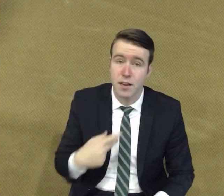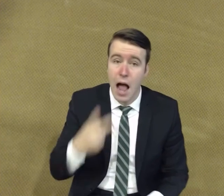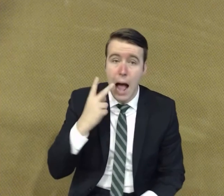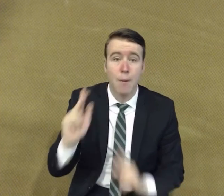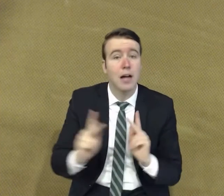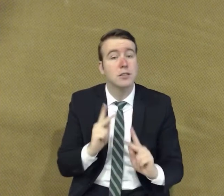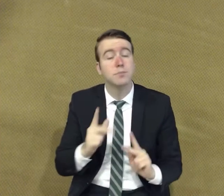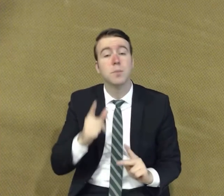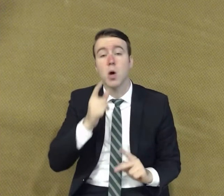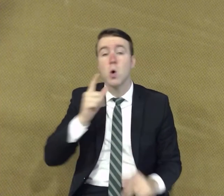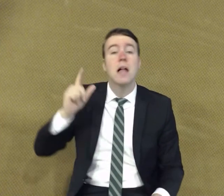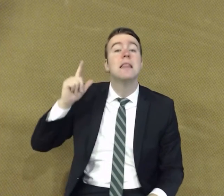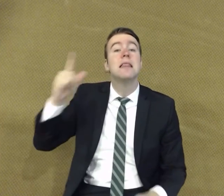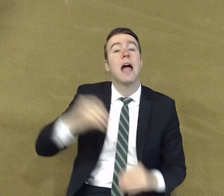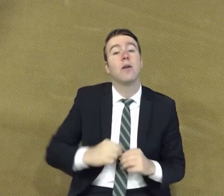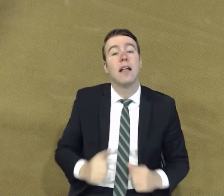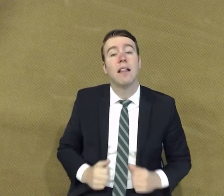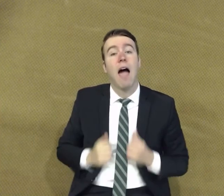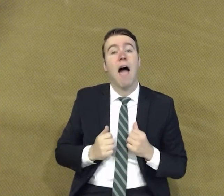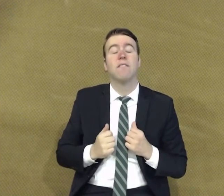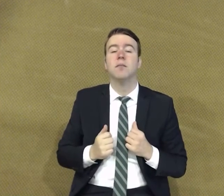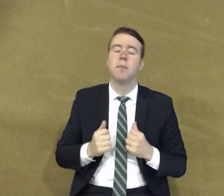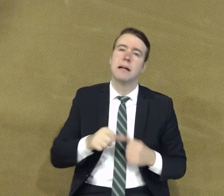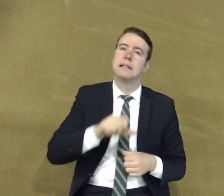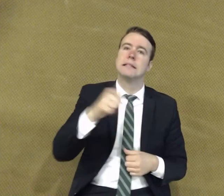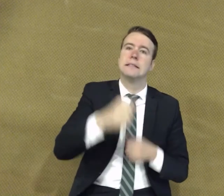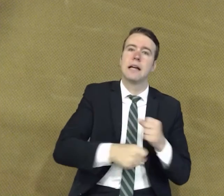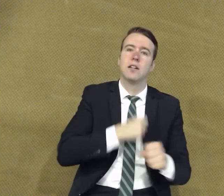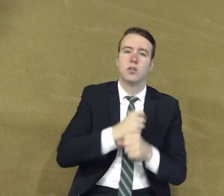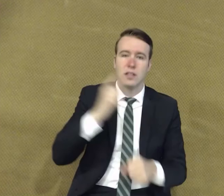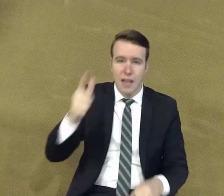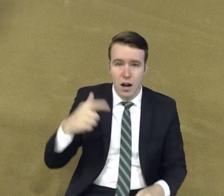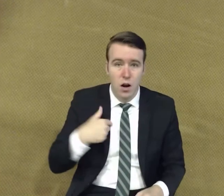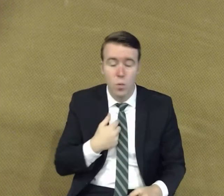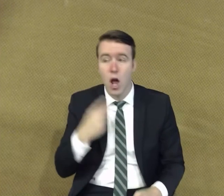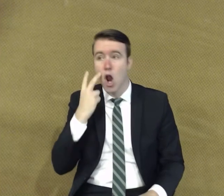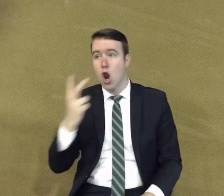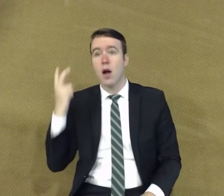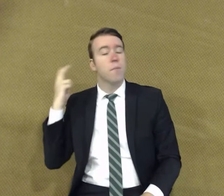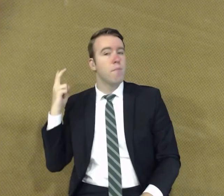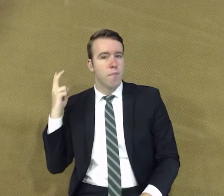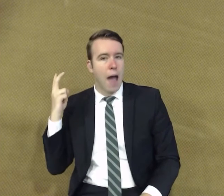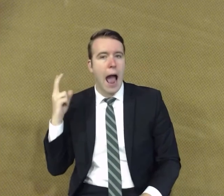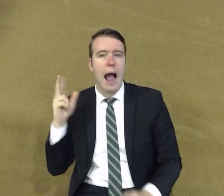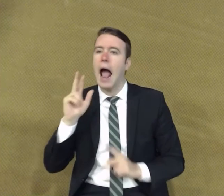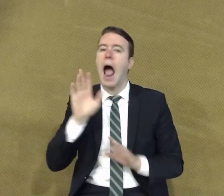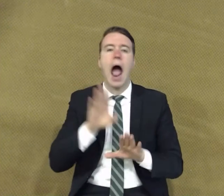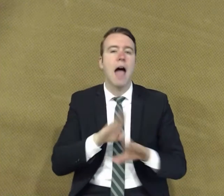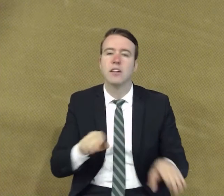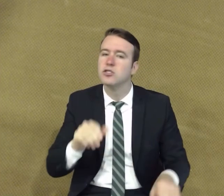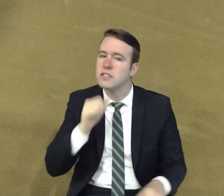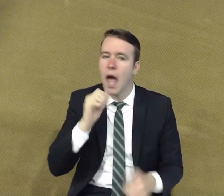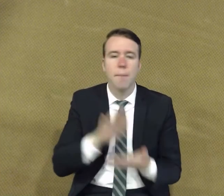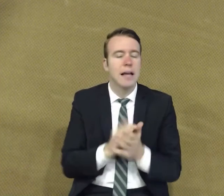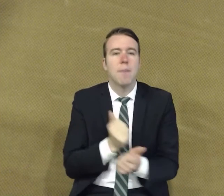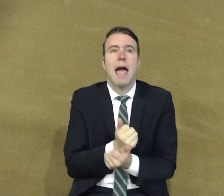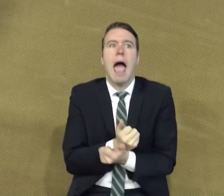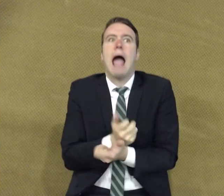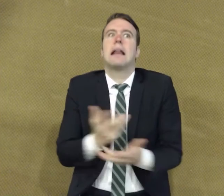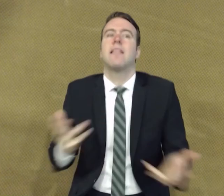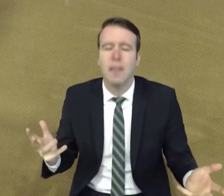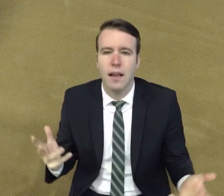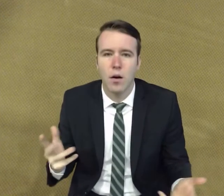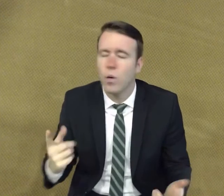watch people who later in life, now maybe 10 years later, we look back, and their children have not become anything what